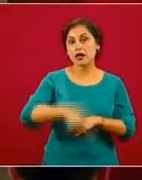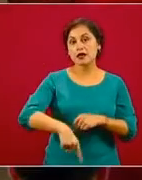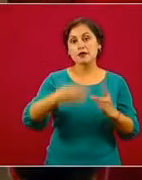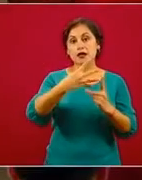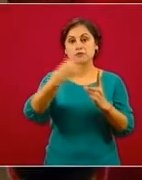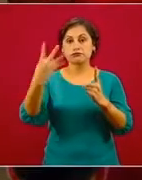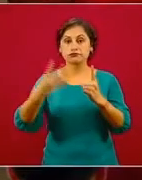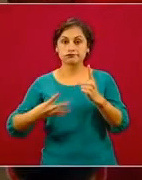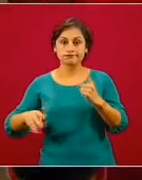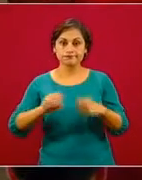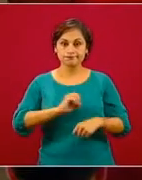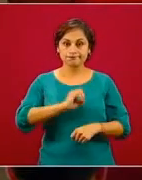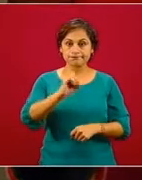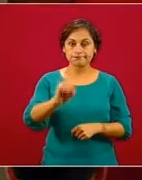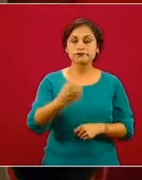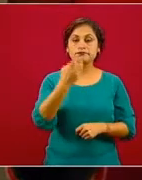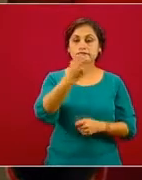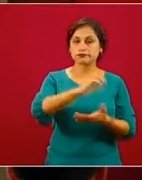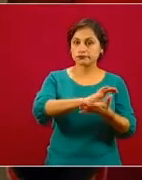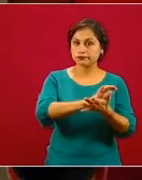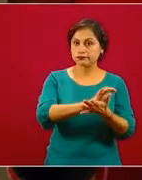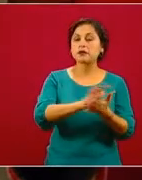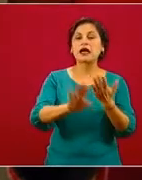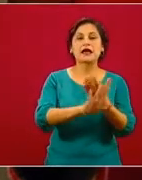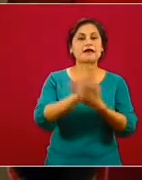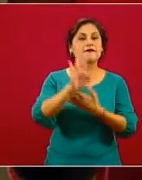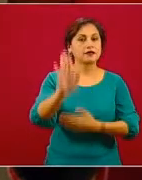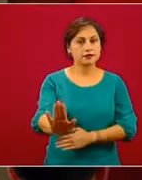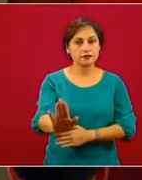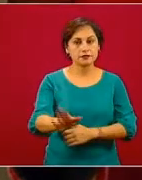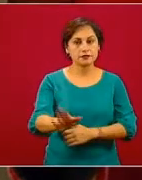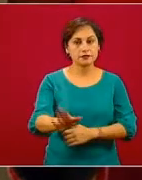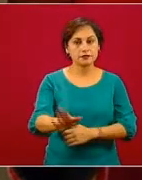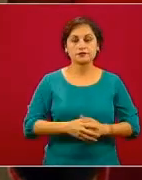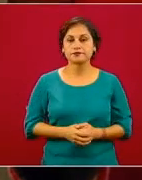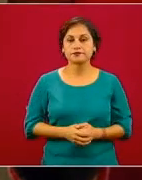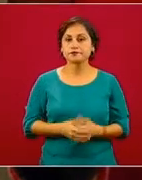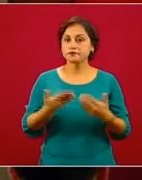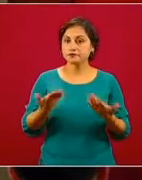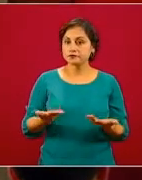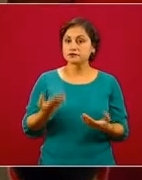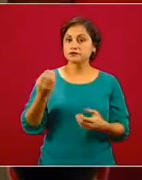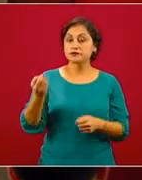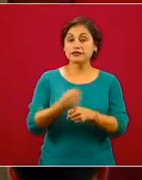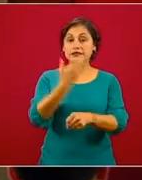Against Homophobia, Transphobia, and Lesbophobia.